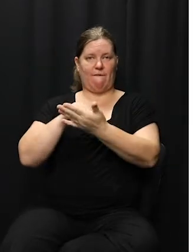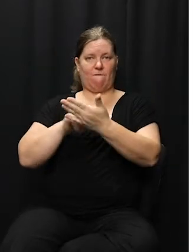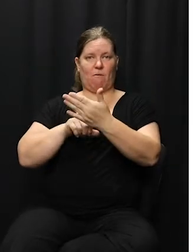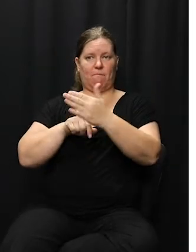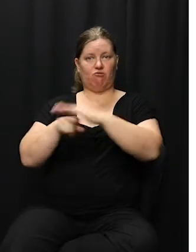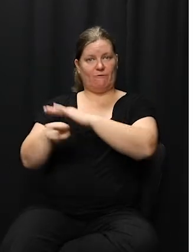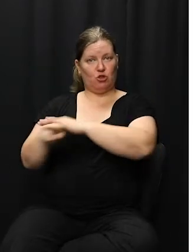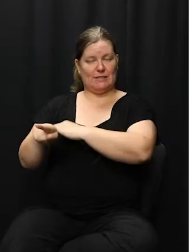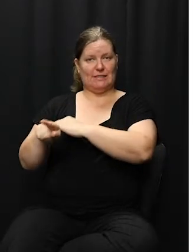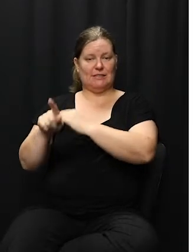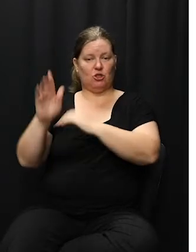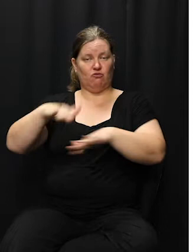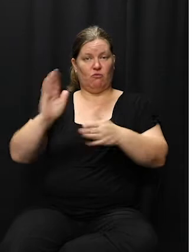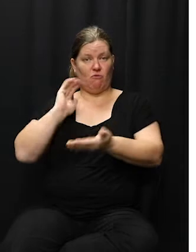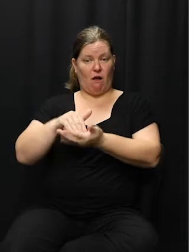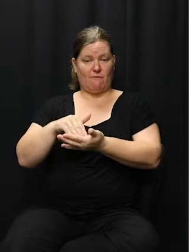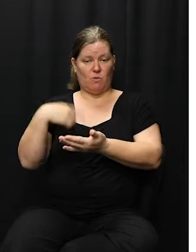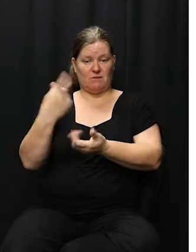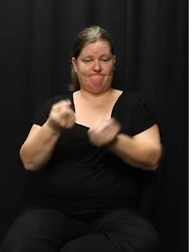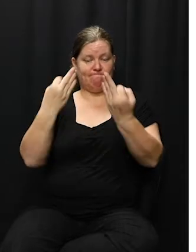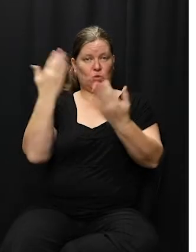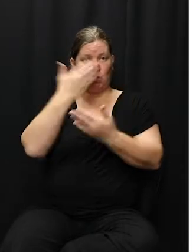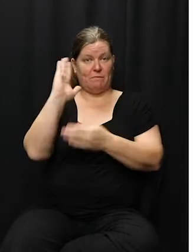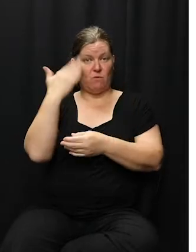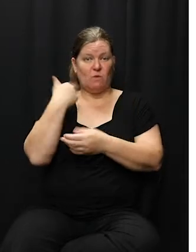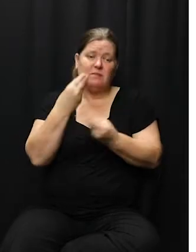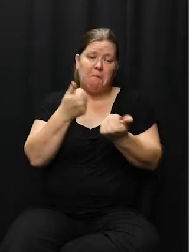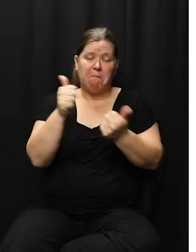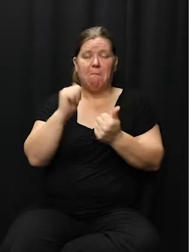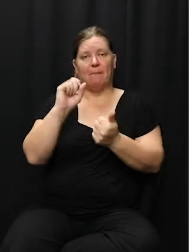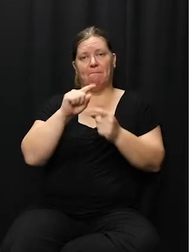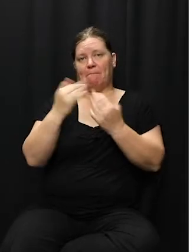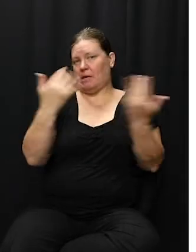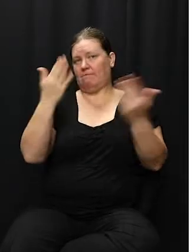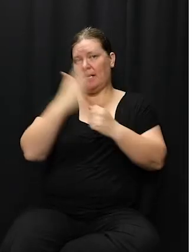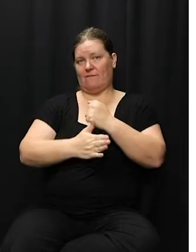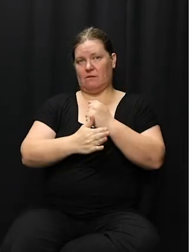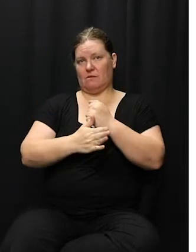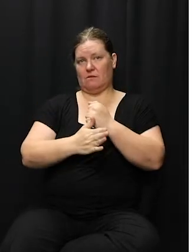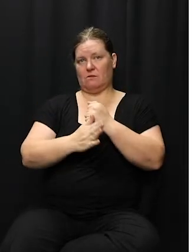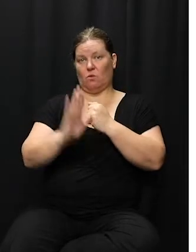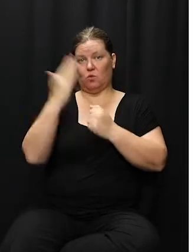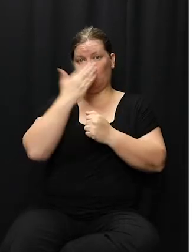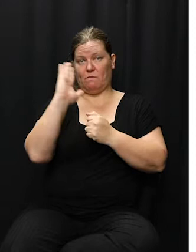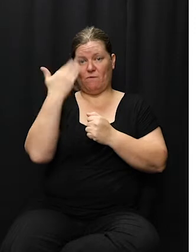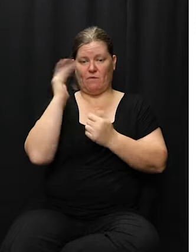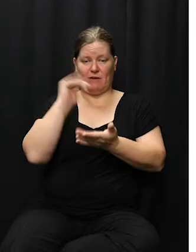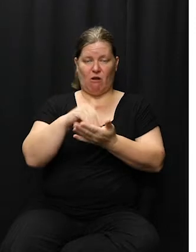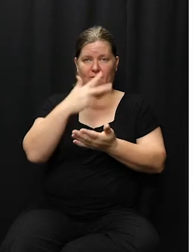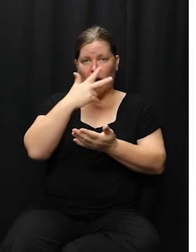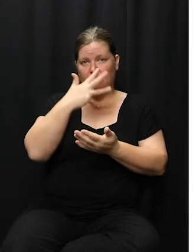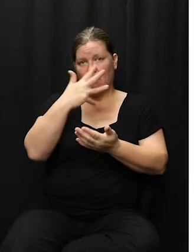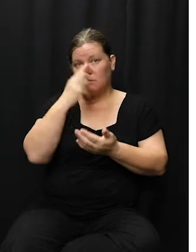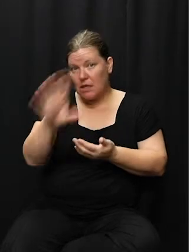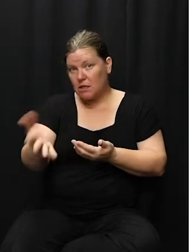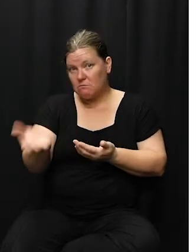children, most of our refugee children, haven't actually even been to school before. Some of them, but most often they actually arrive at us, sort of